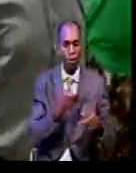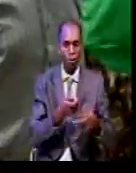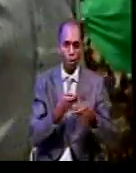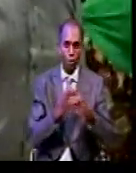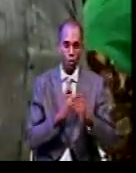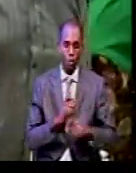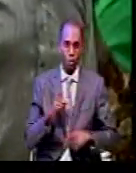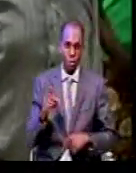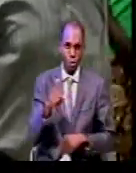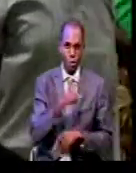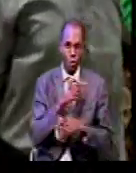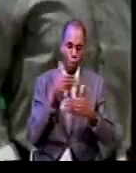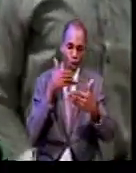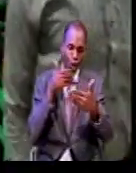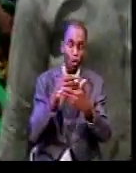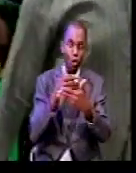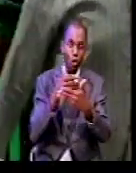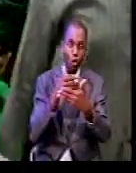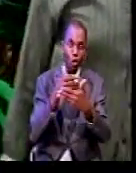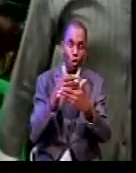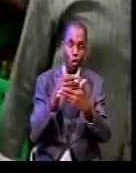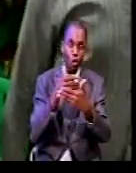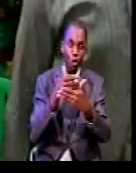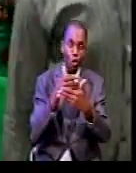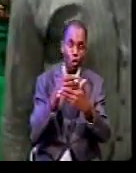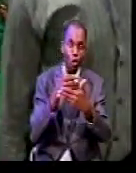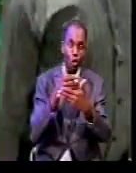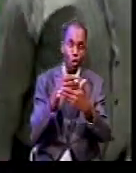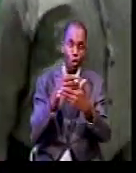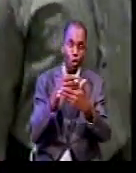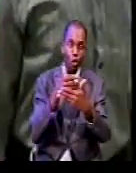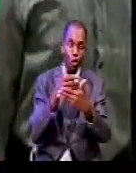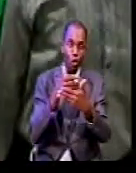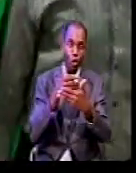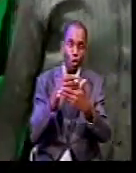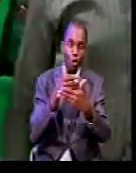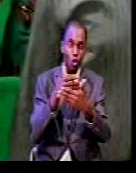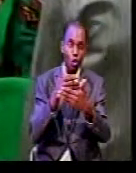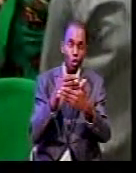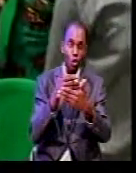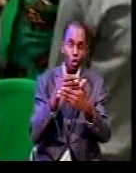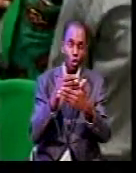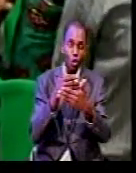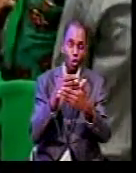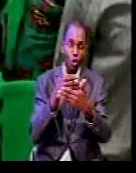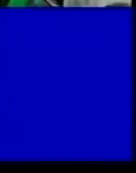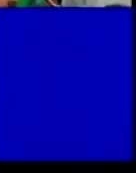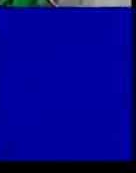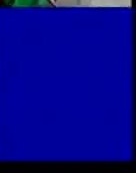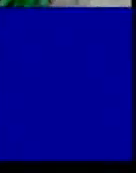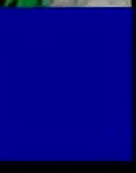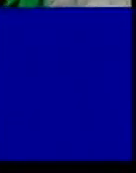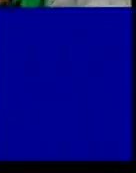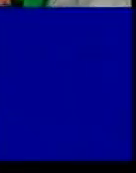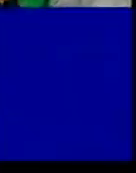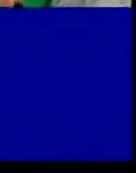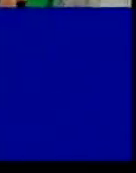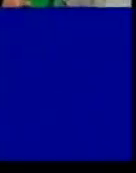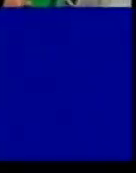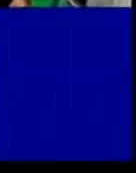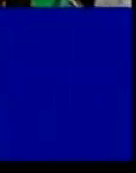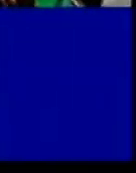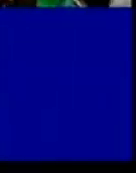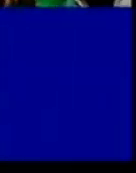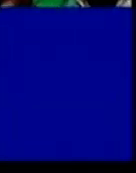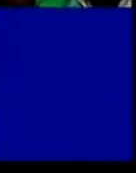to leave here empty-handed. Open your mouth and pray. Pray with all your heart. Oh Lord, tonight, I'm